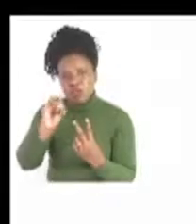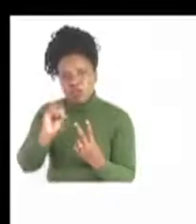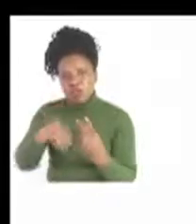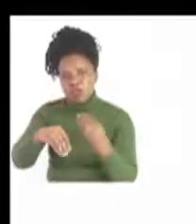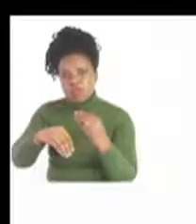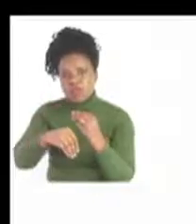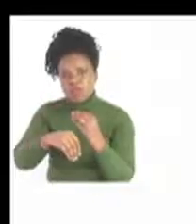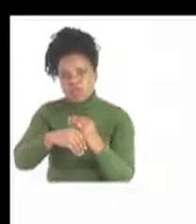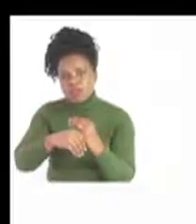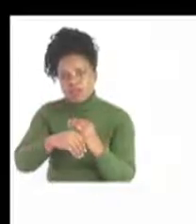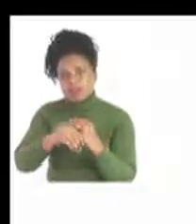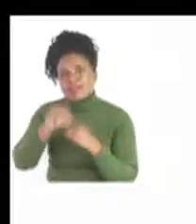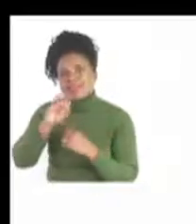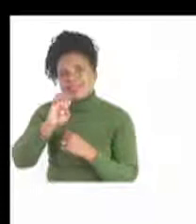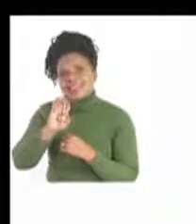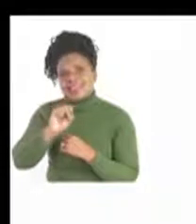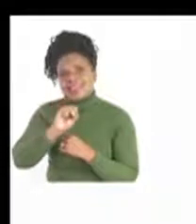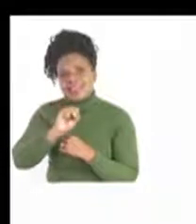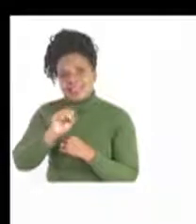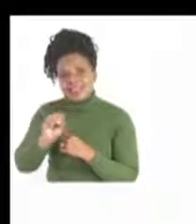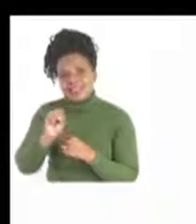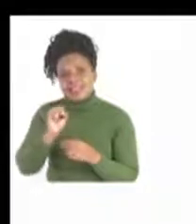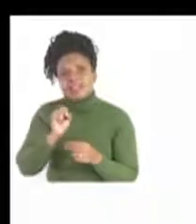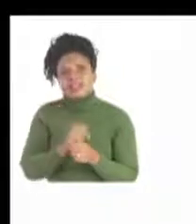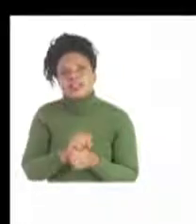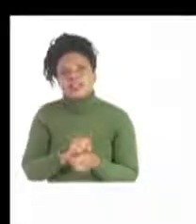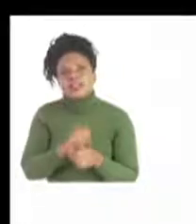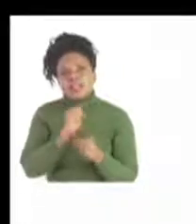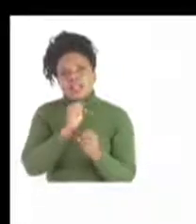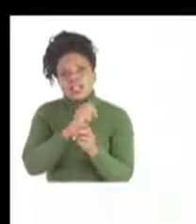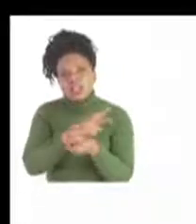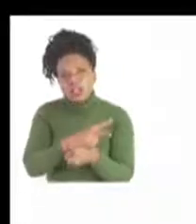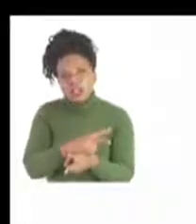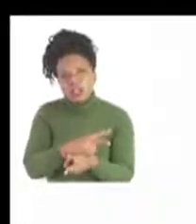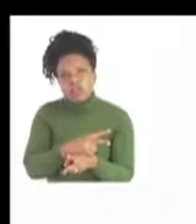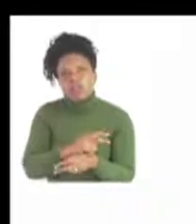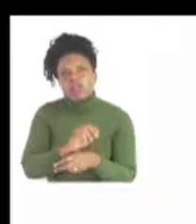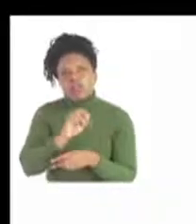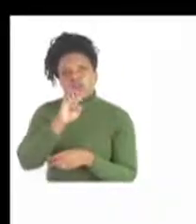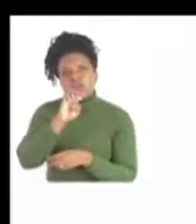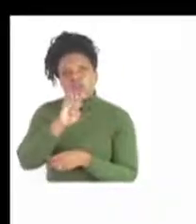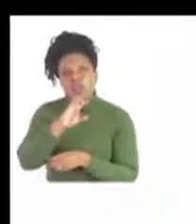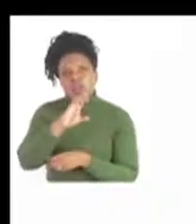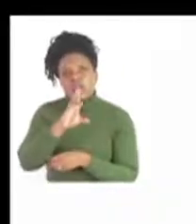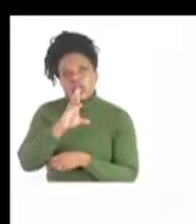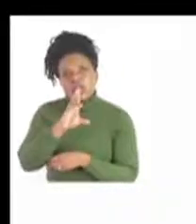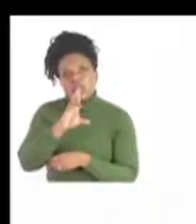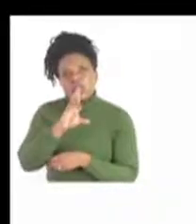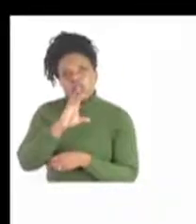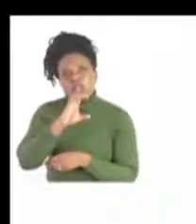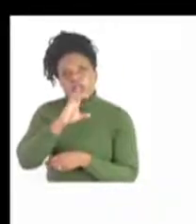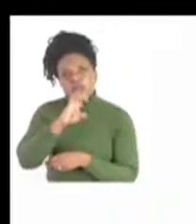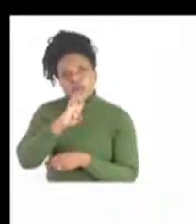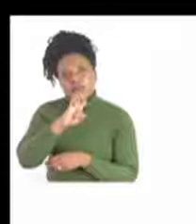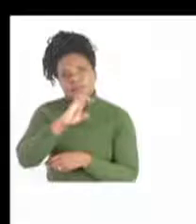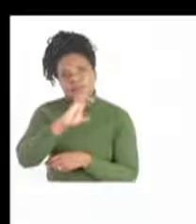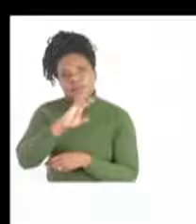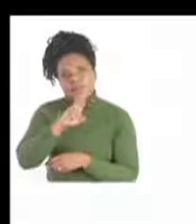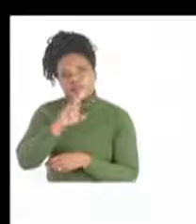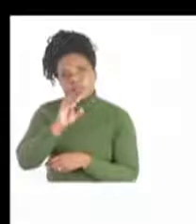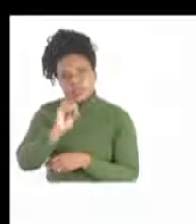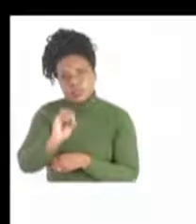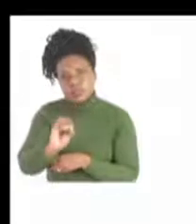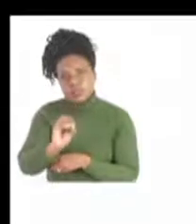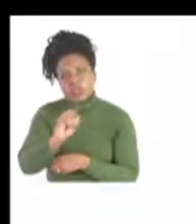Mosquito, mosquitoes. Tomato, tomatoes. There are some words